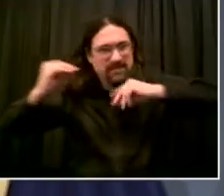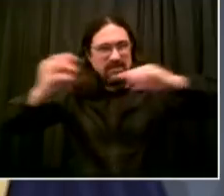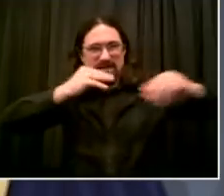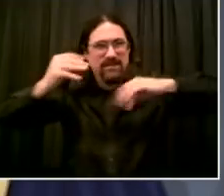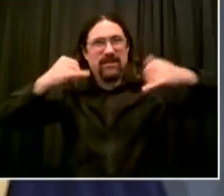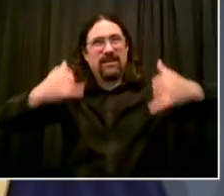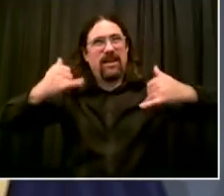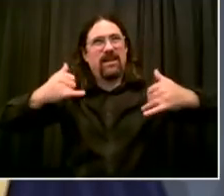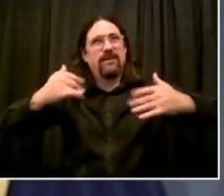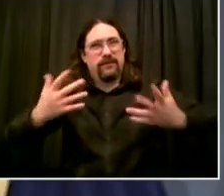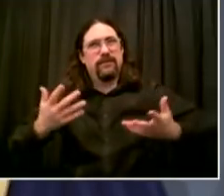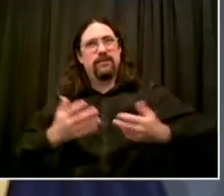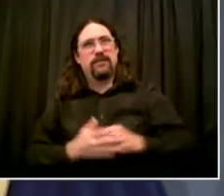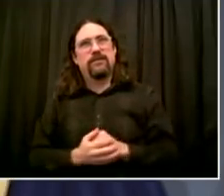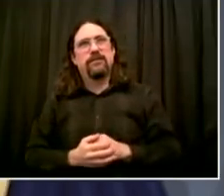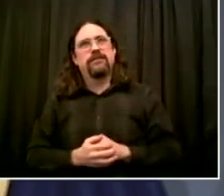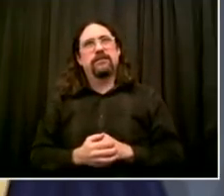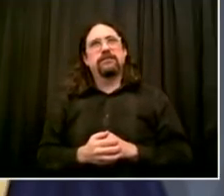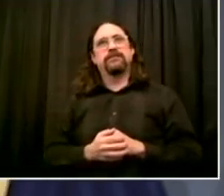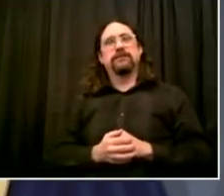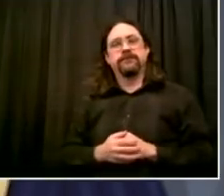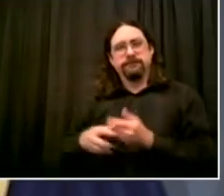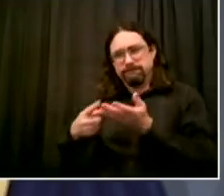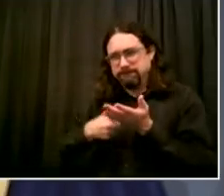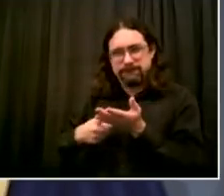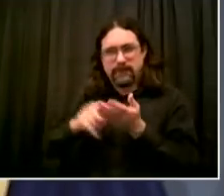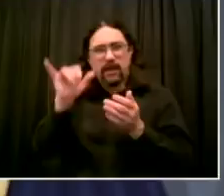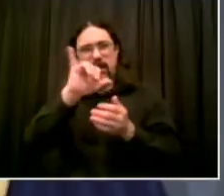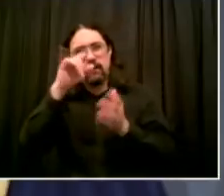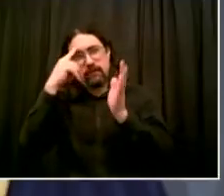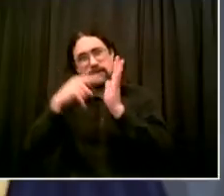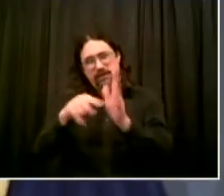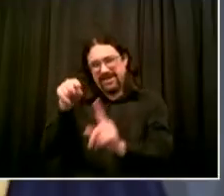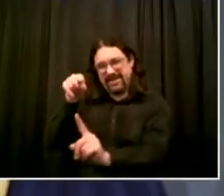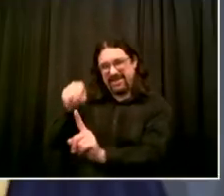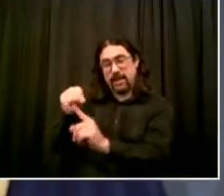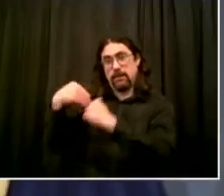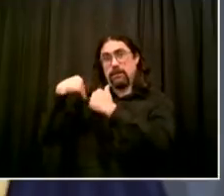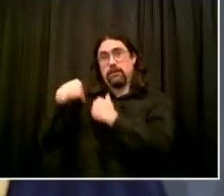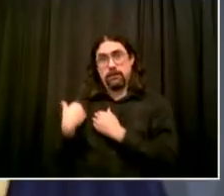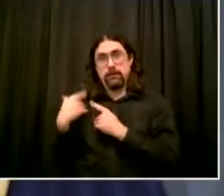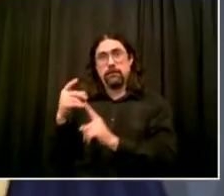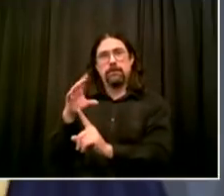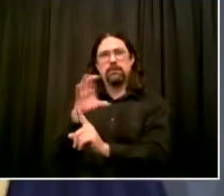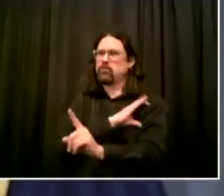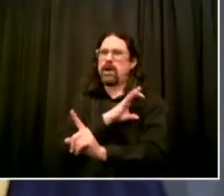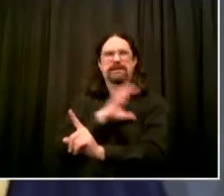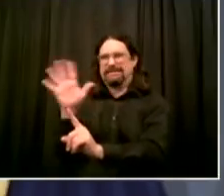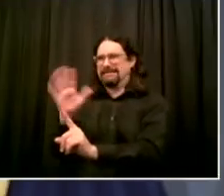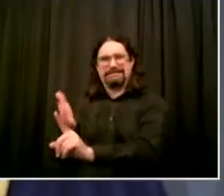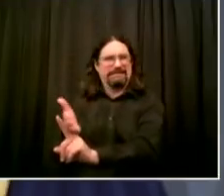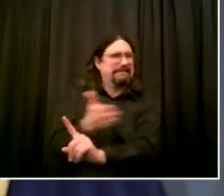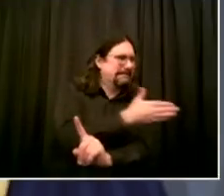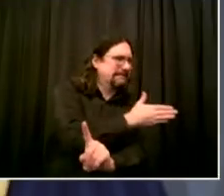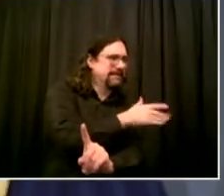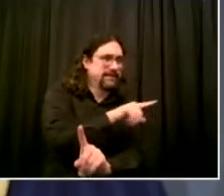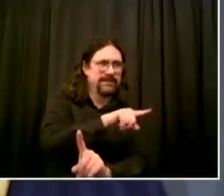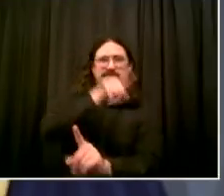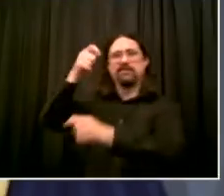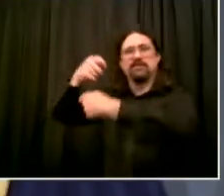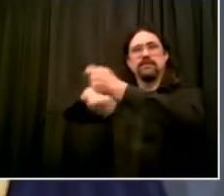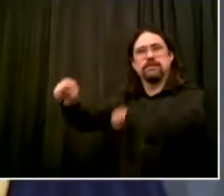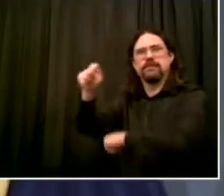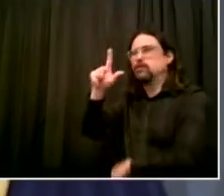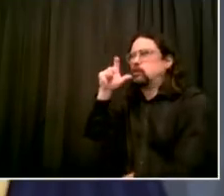next is Alex Zimmerman from Chalkbeat. Hi, Mr. Mayor. Can you hear me? Yeah, Alex, how you doing? Good. How are you?